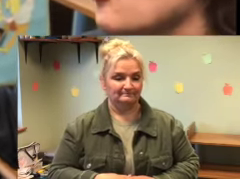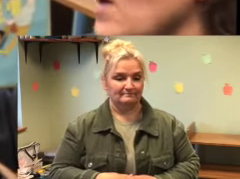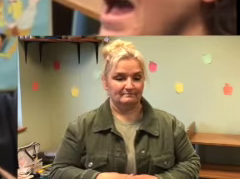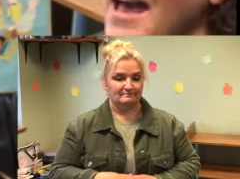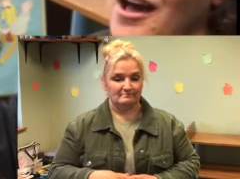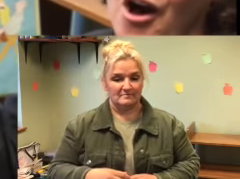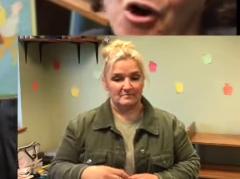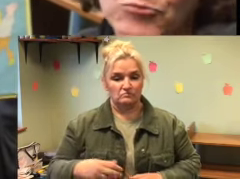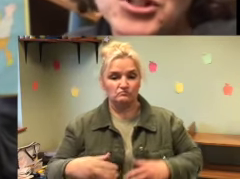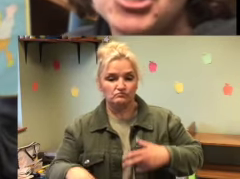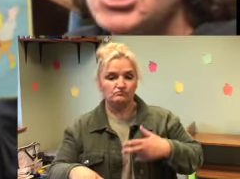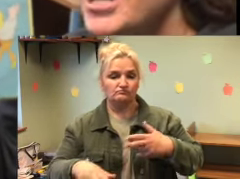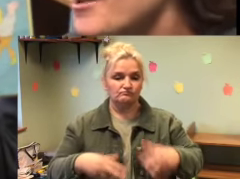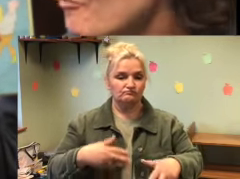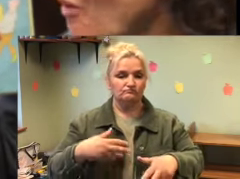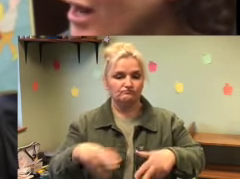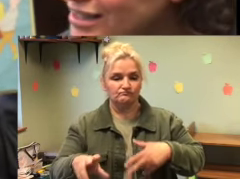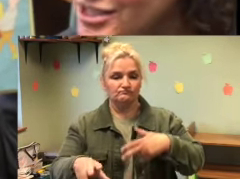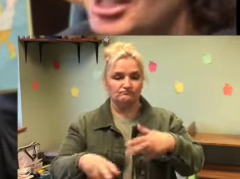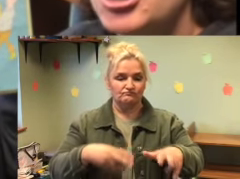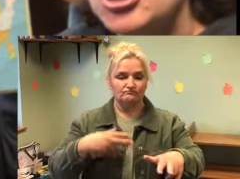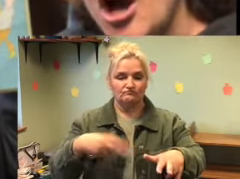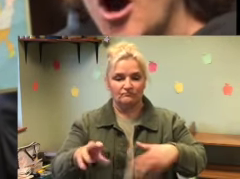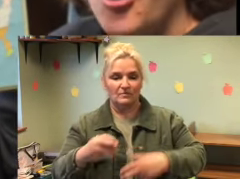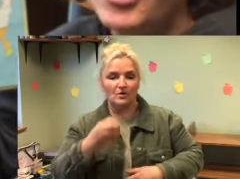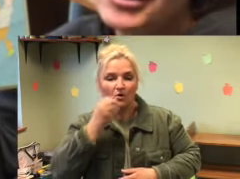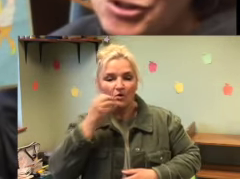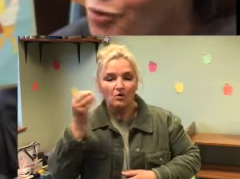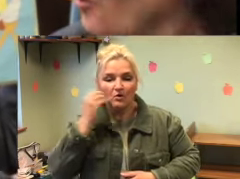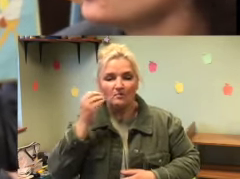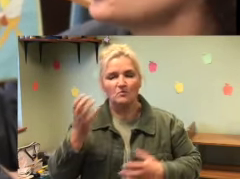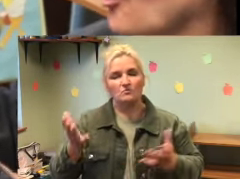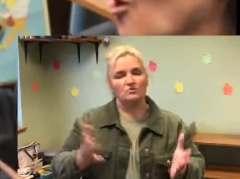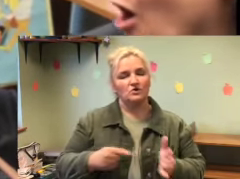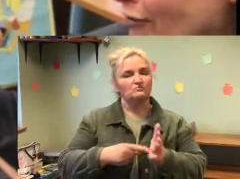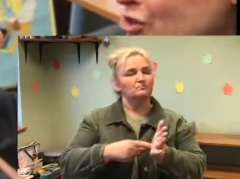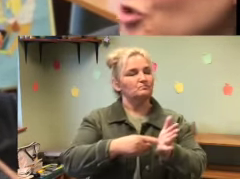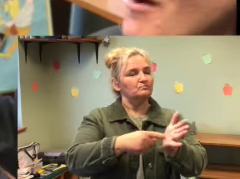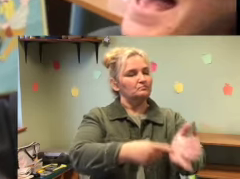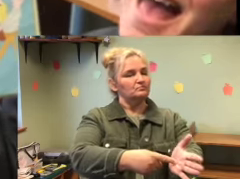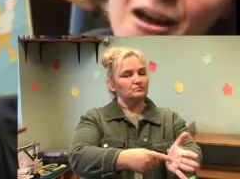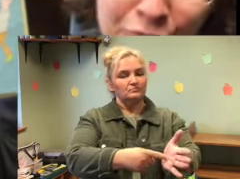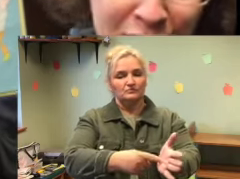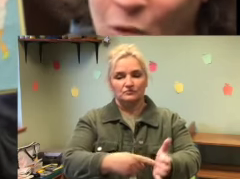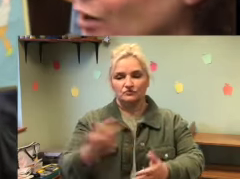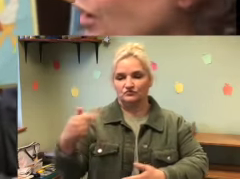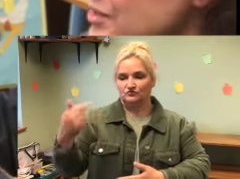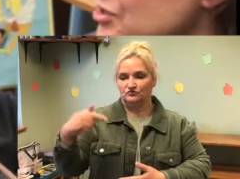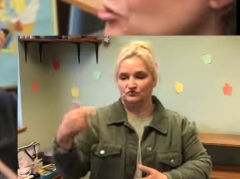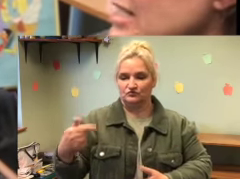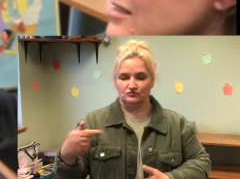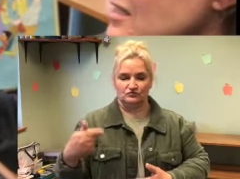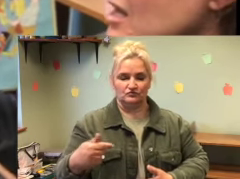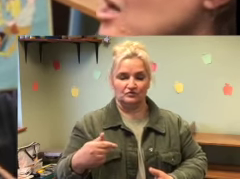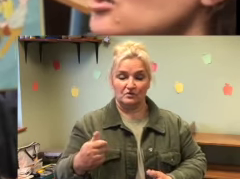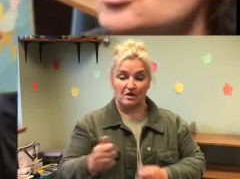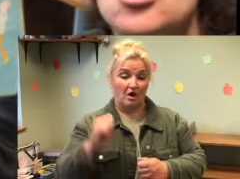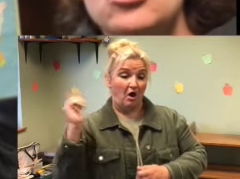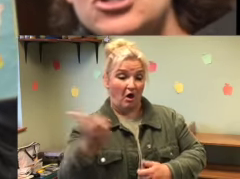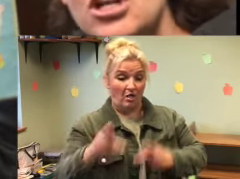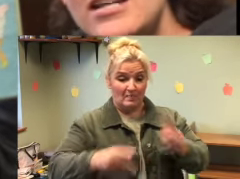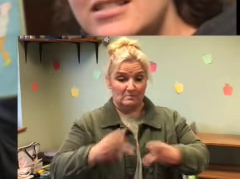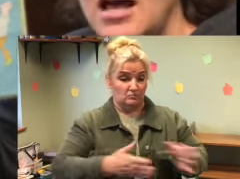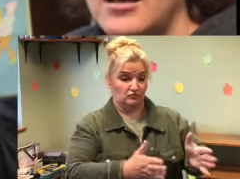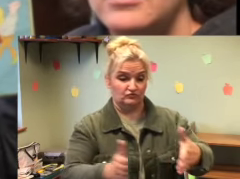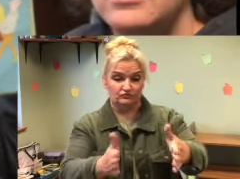On the way home, she wanted to show George off to everyone on the street.